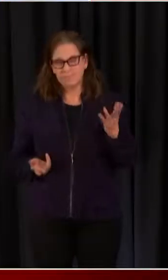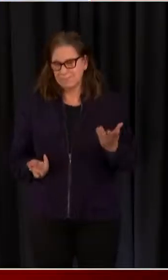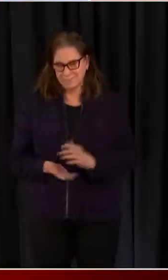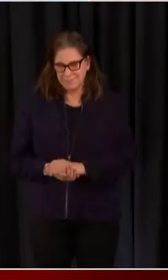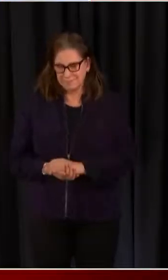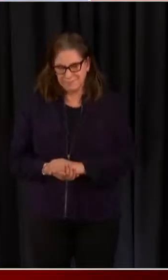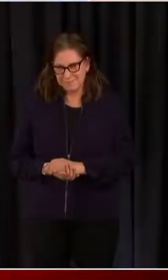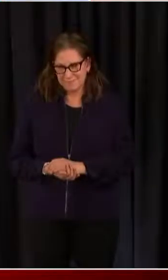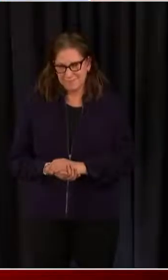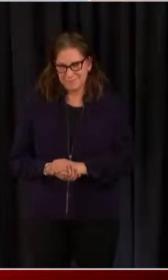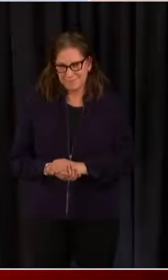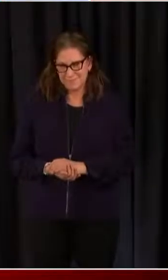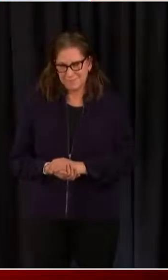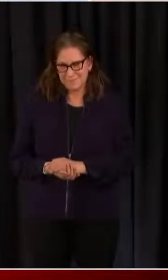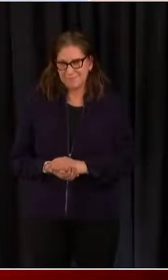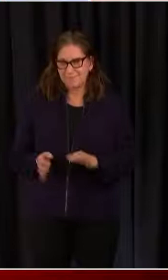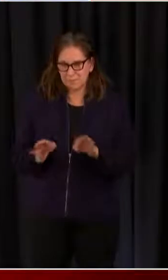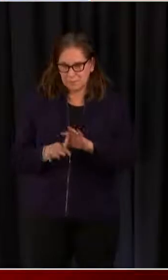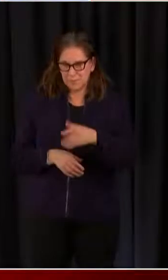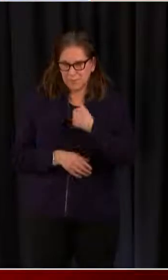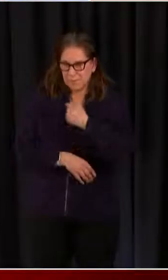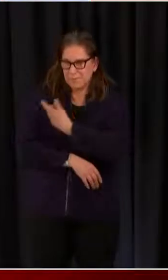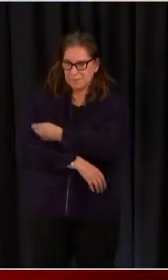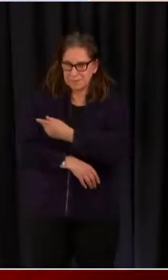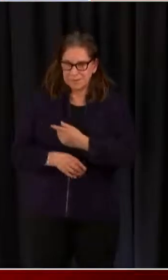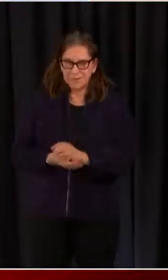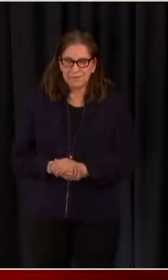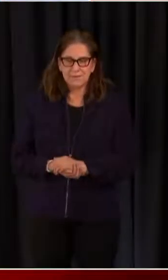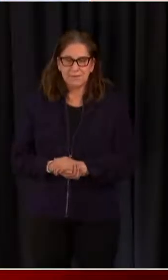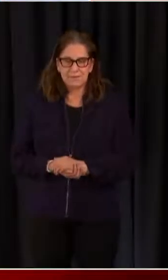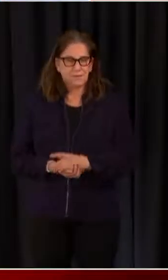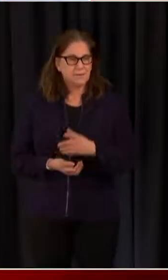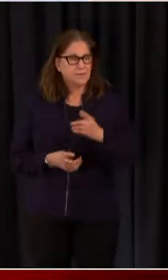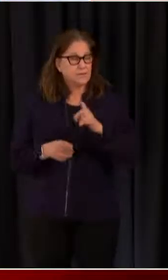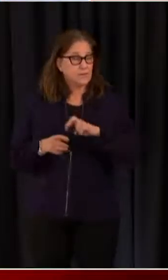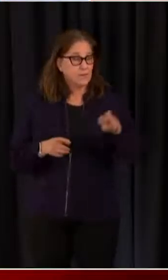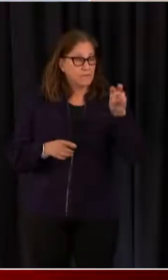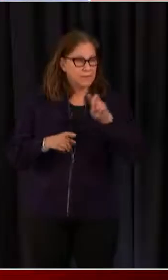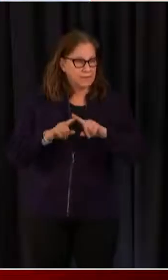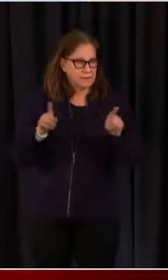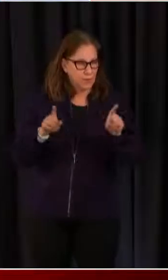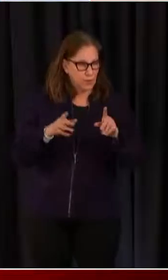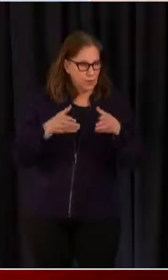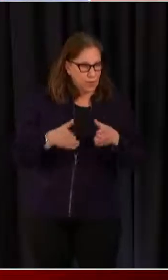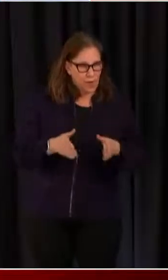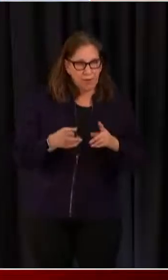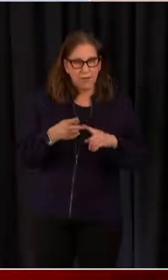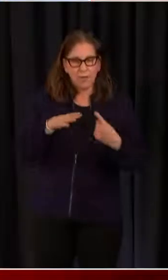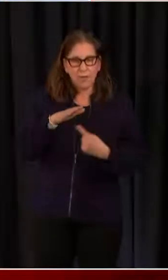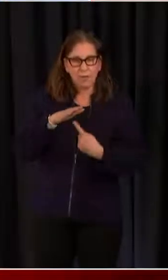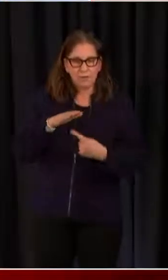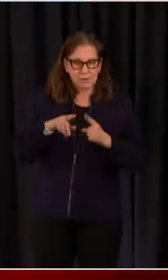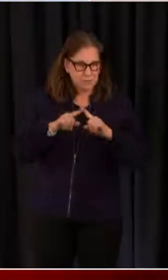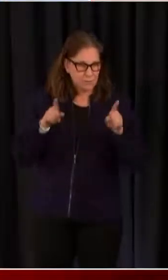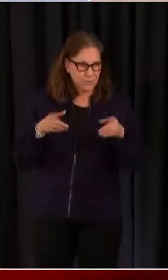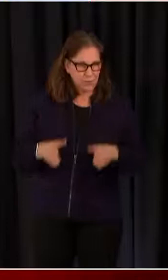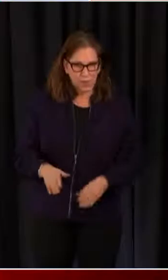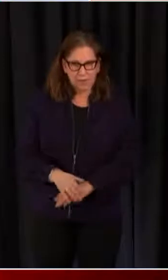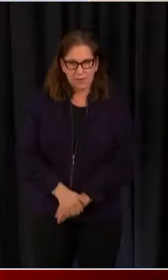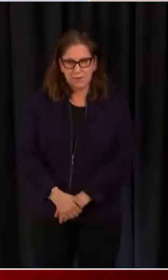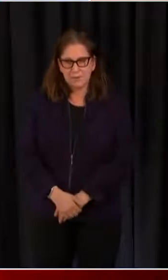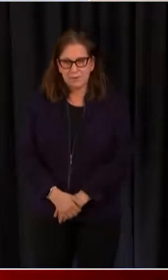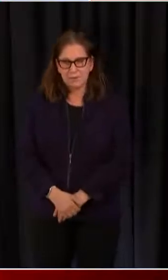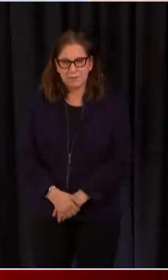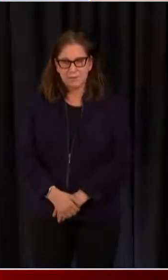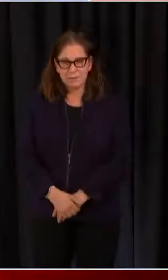have vaccines can travel differently and quarantine differently. And I don't know what type